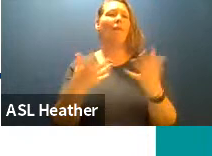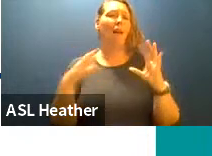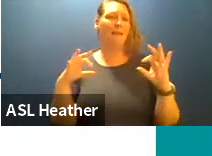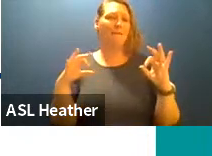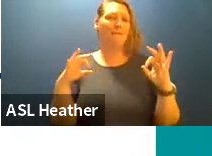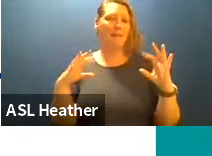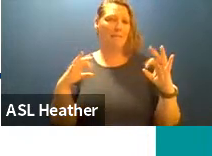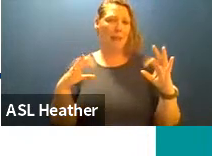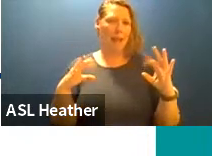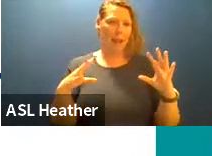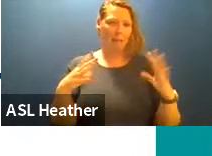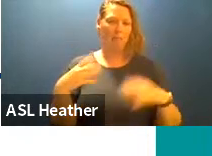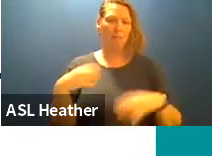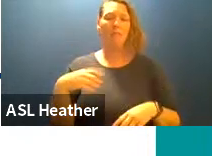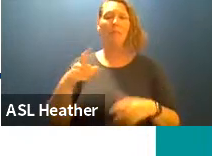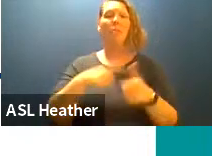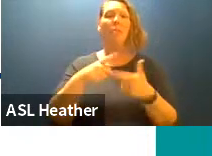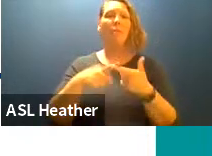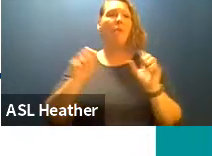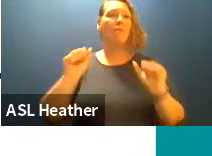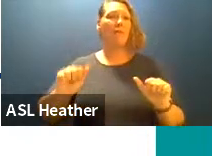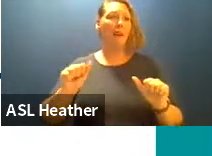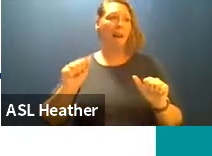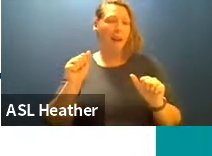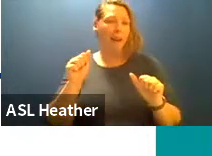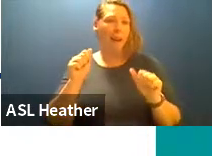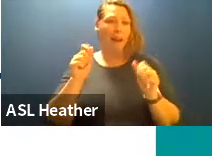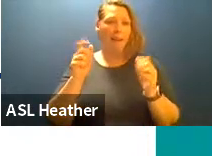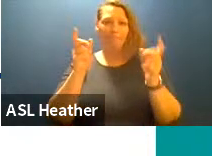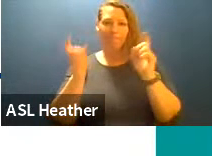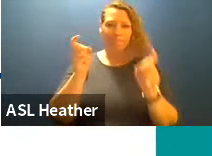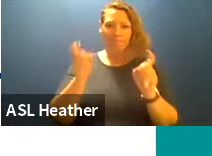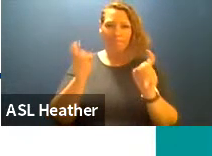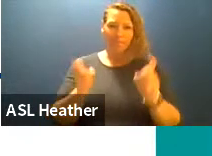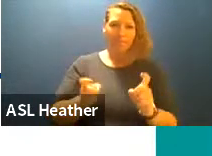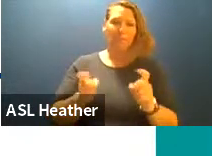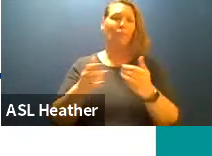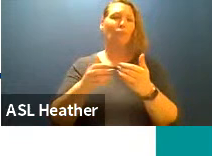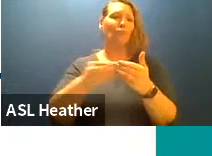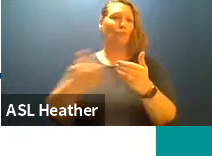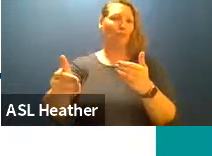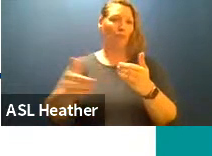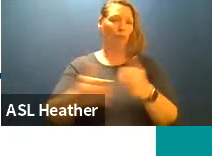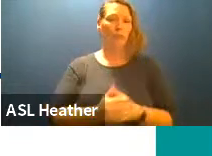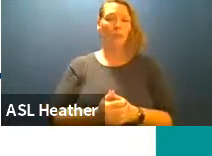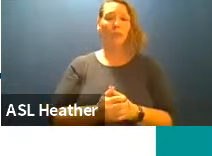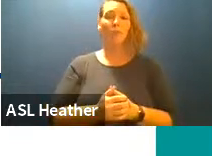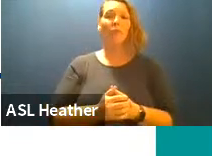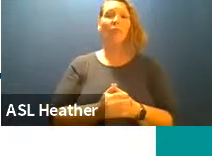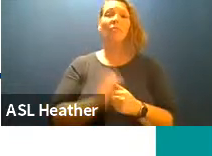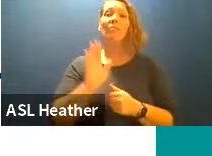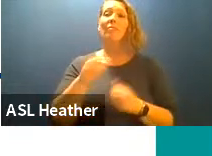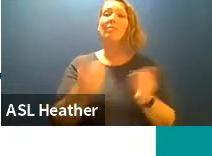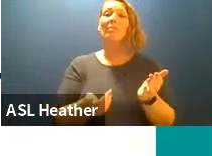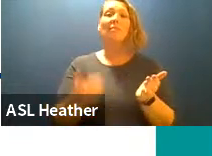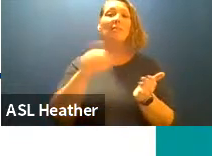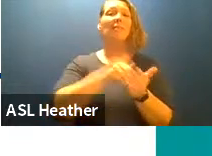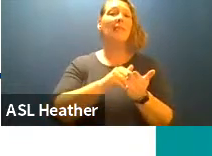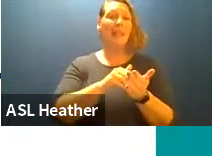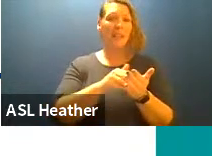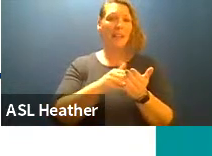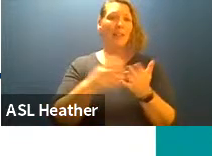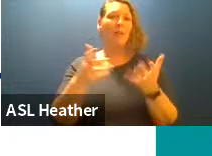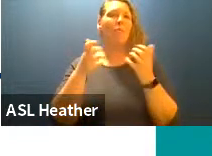feedback so we can shape our direction going forward. And once again, we are looking for